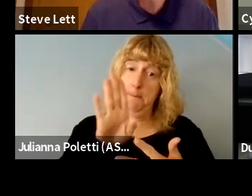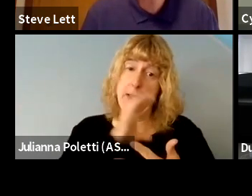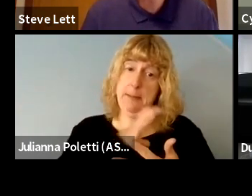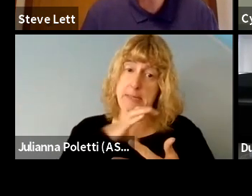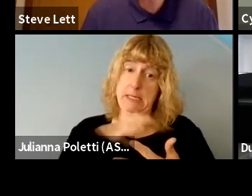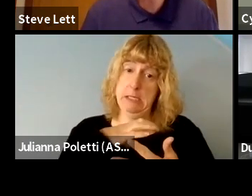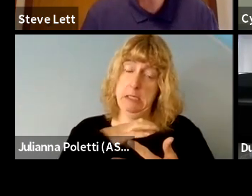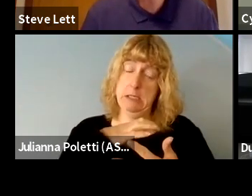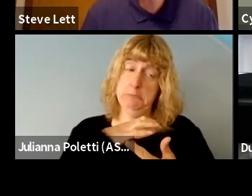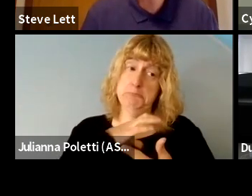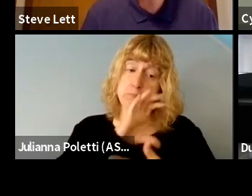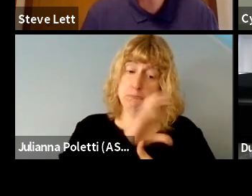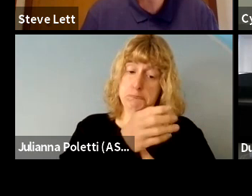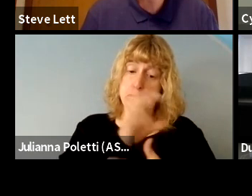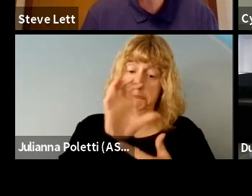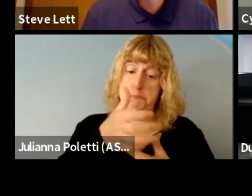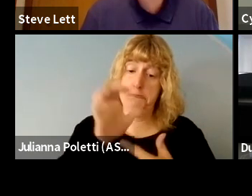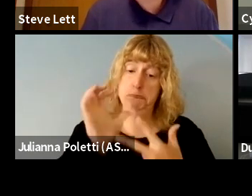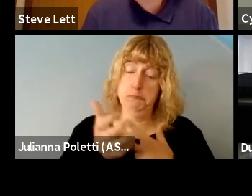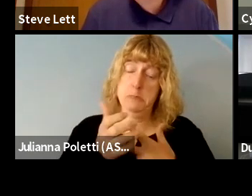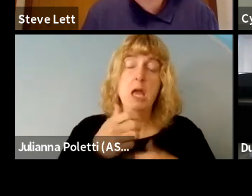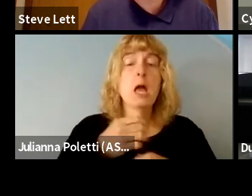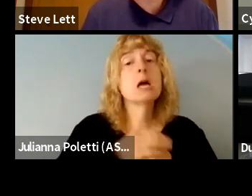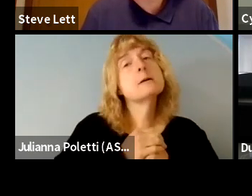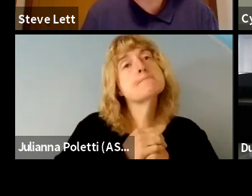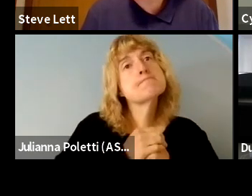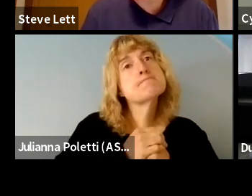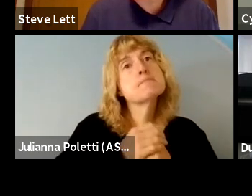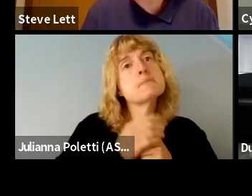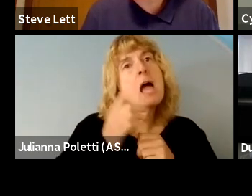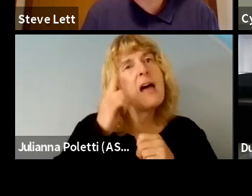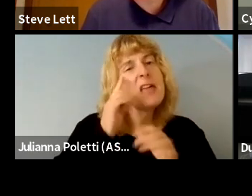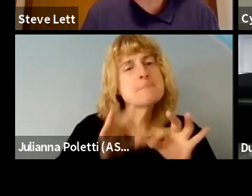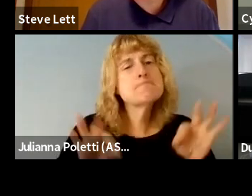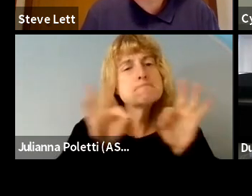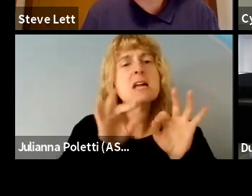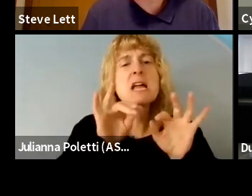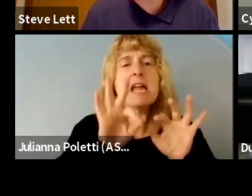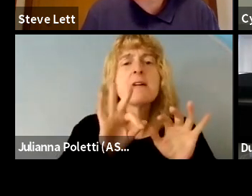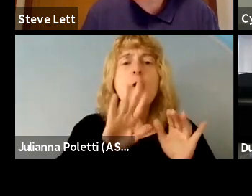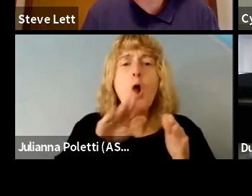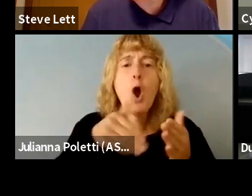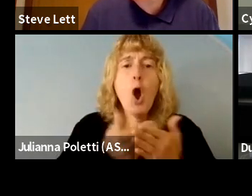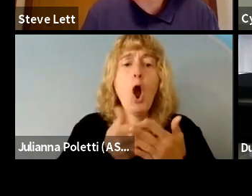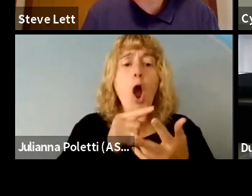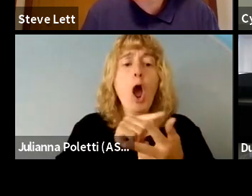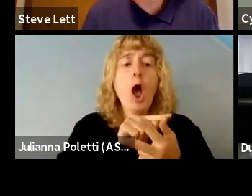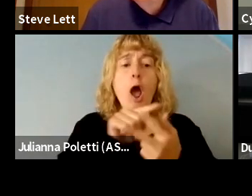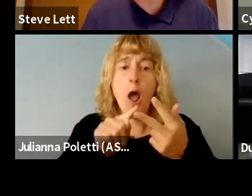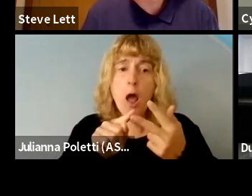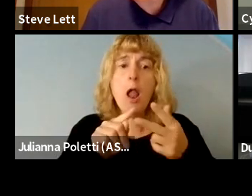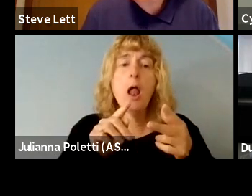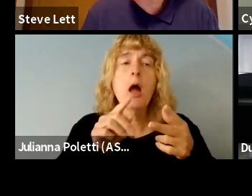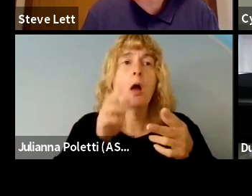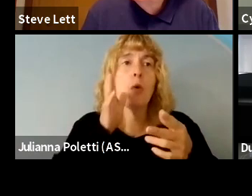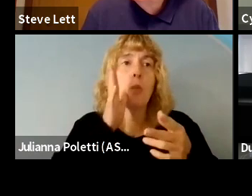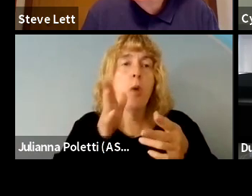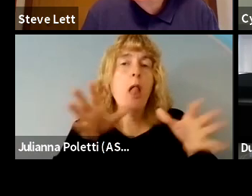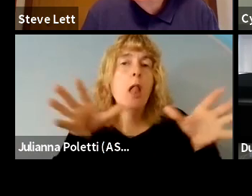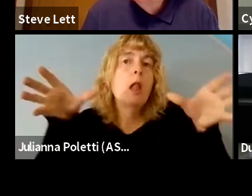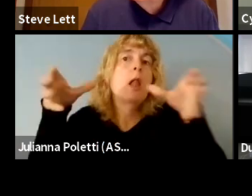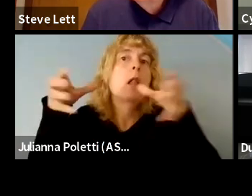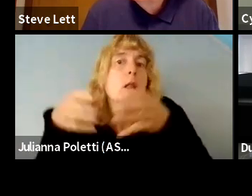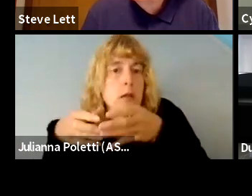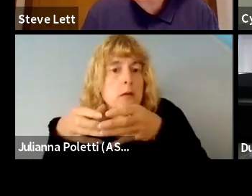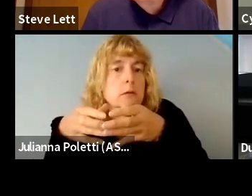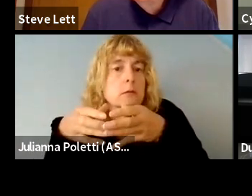us would come together and hear what each one of them are doing and saying or whatever? I mean, to